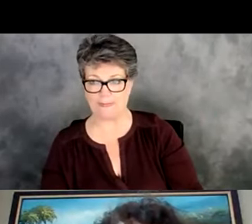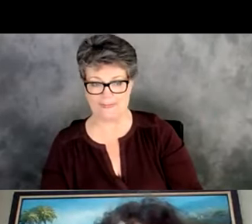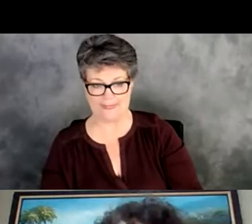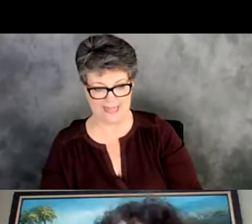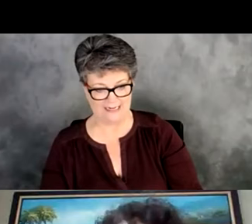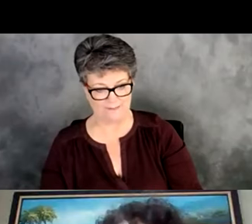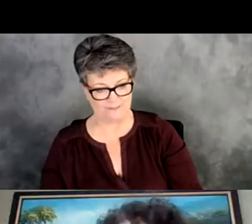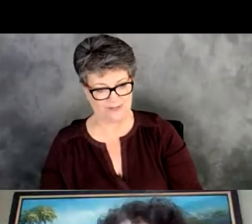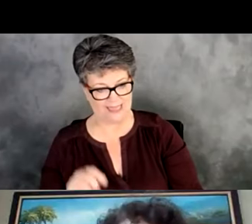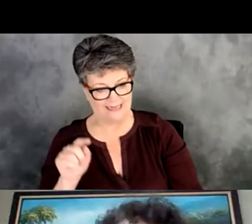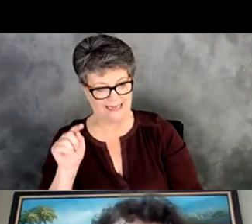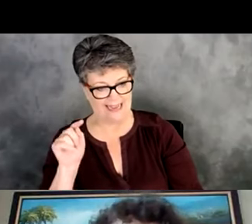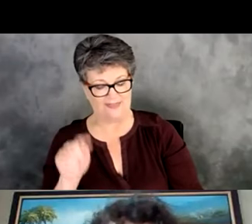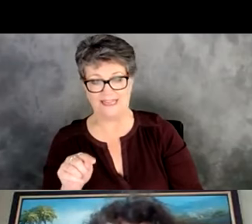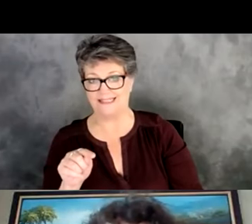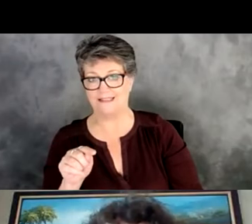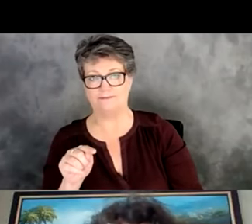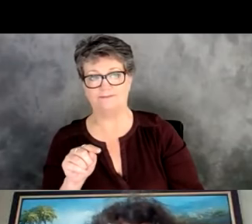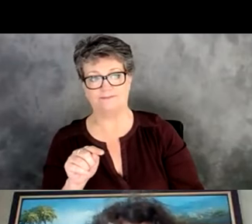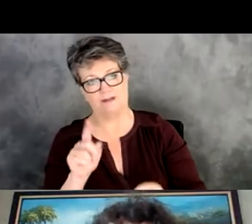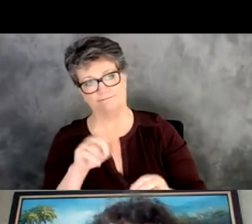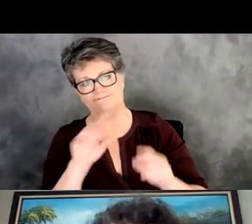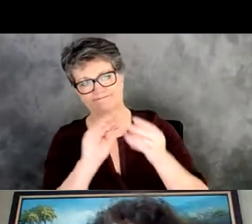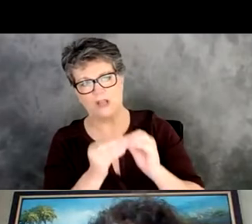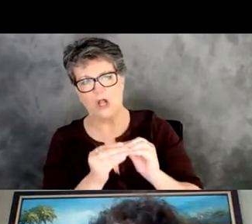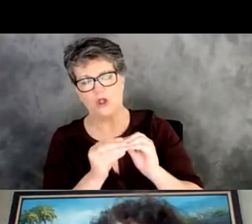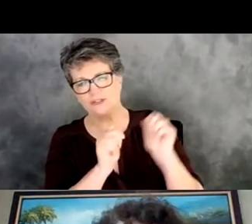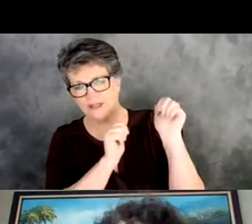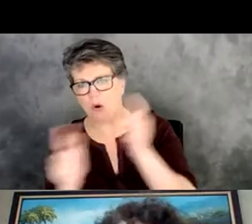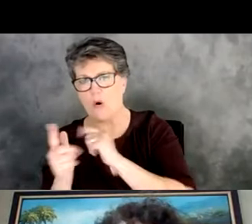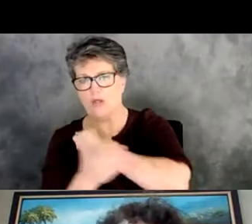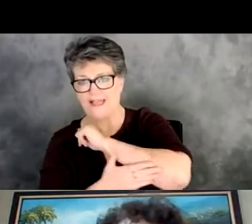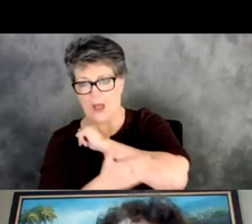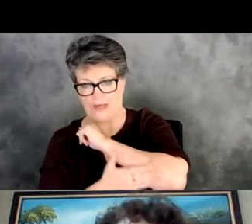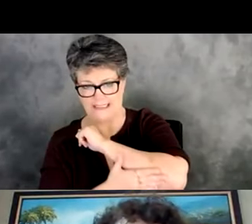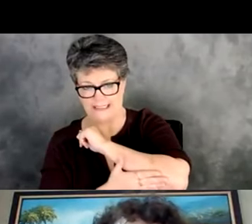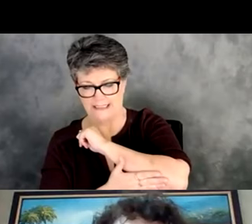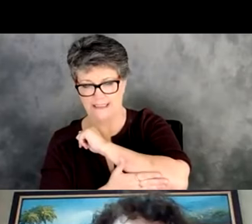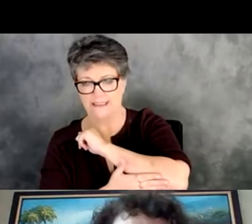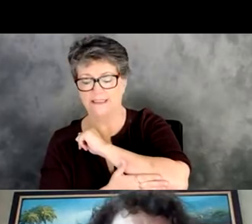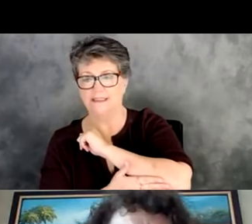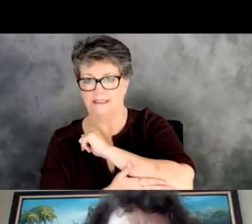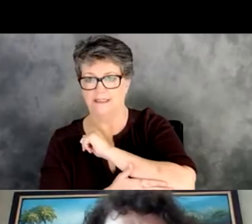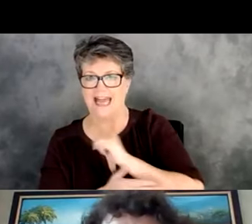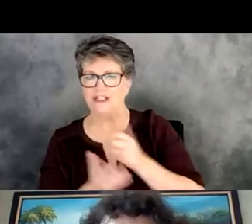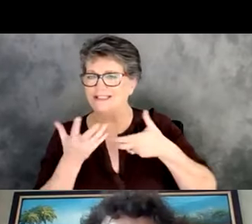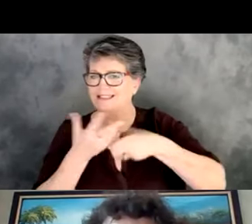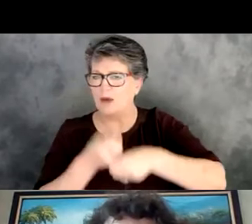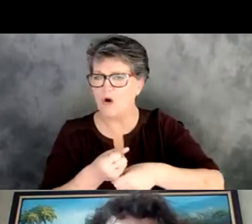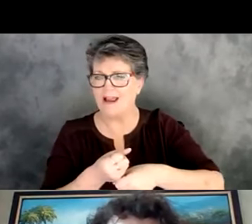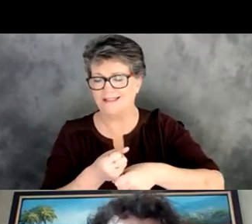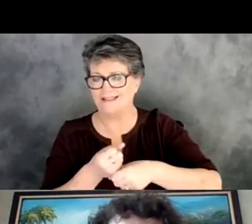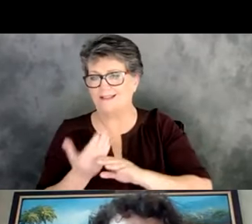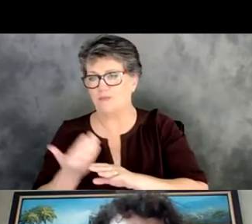And this just looks at all of our counties and just summarizes what's on the